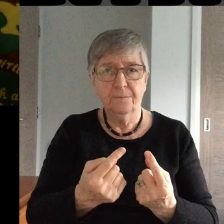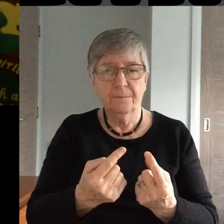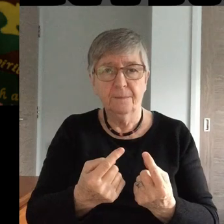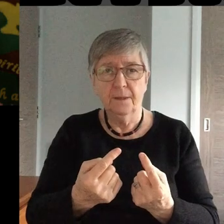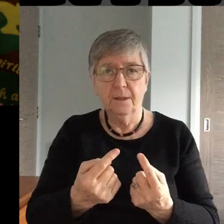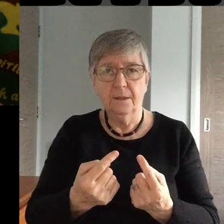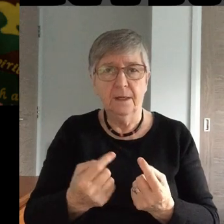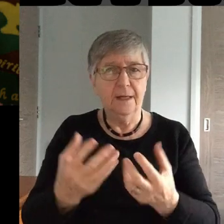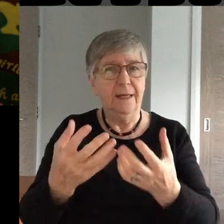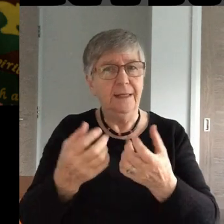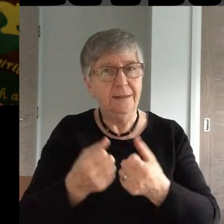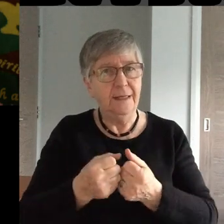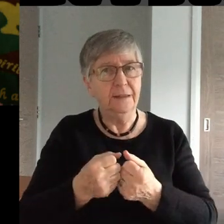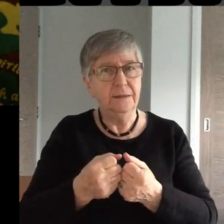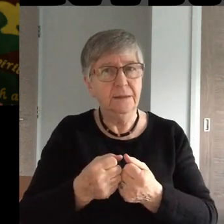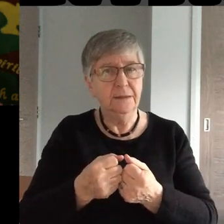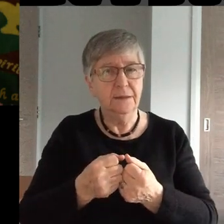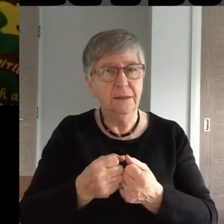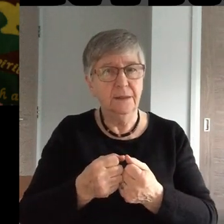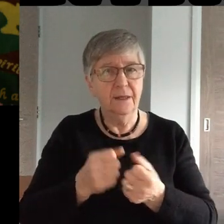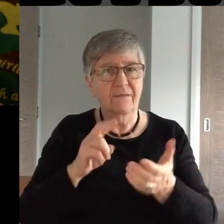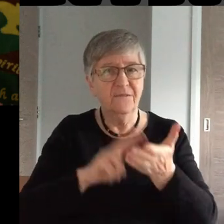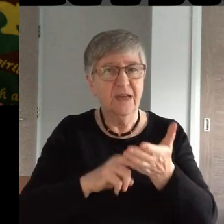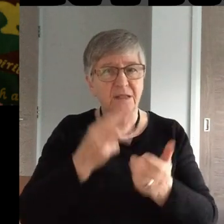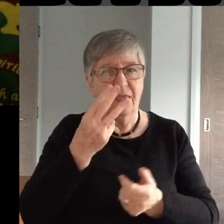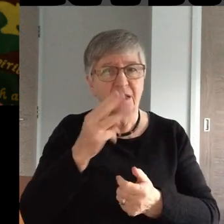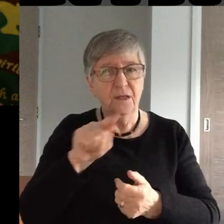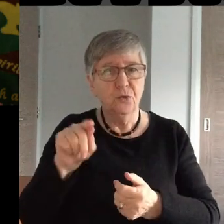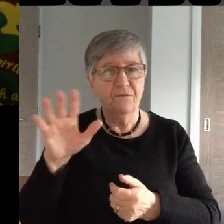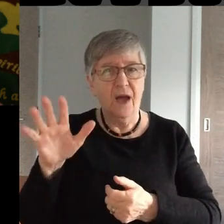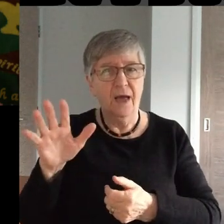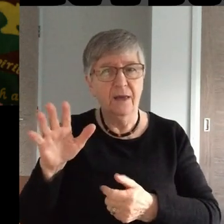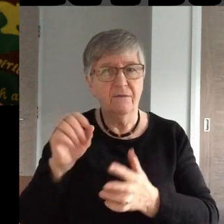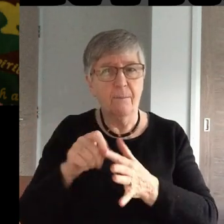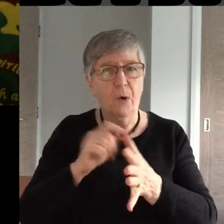And he takes us there in the second part of verse 3 to 5.